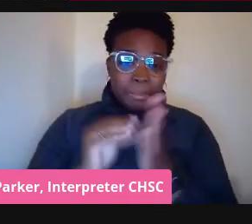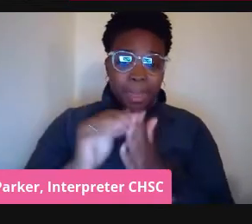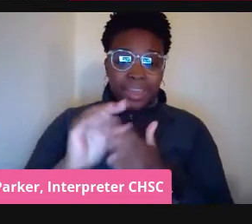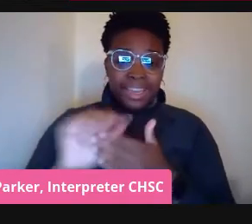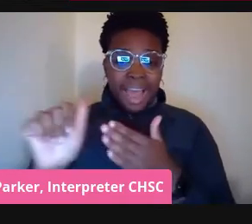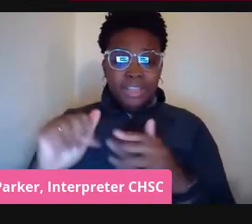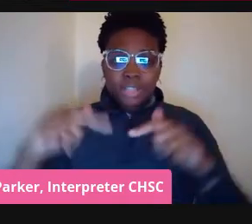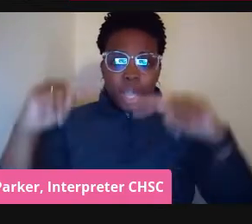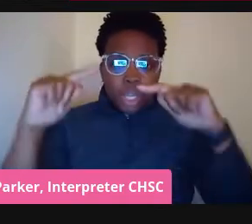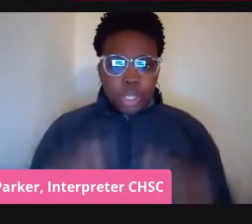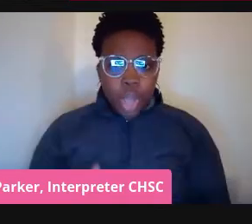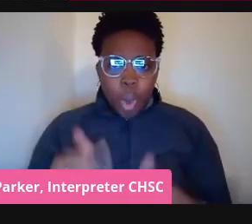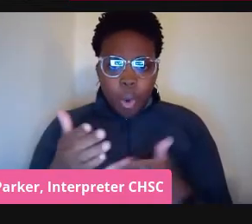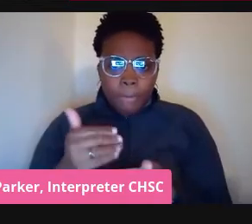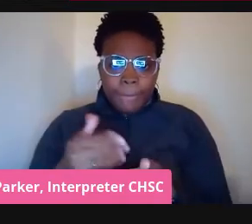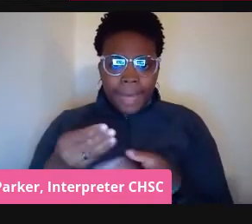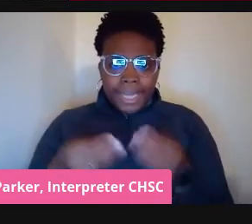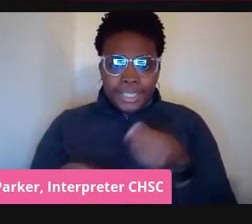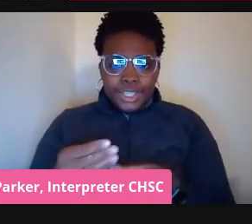low, low budget film.